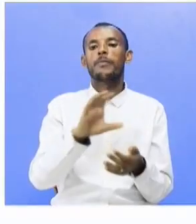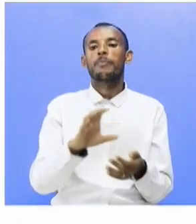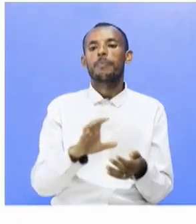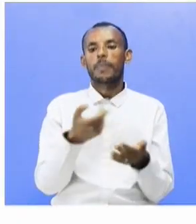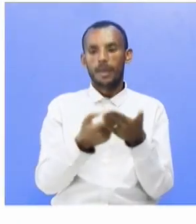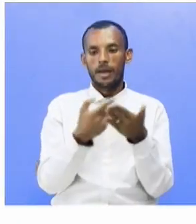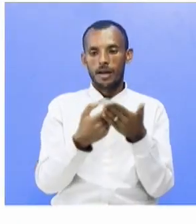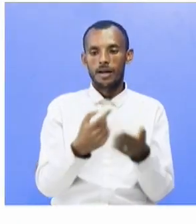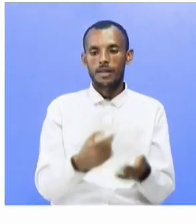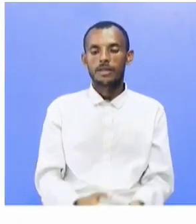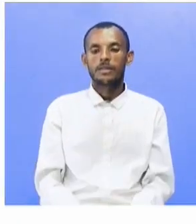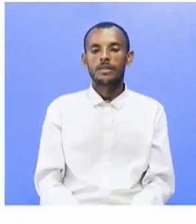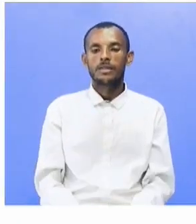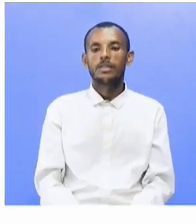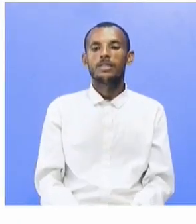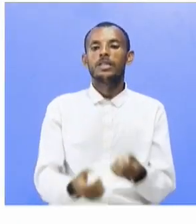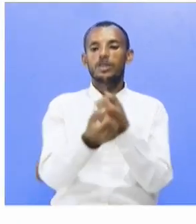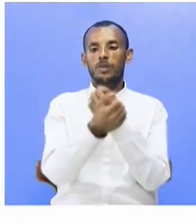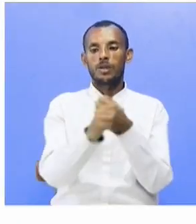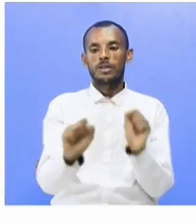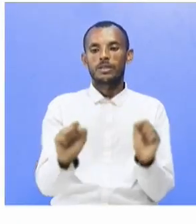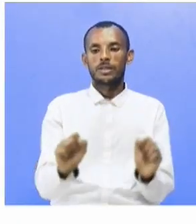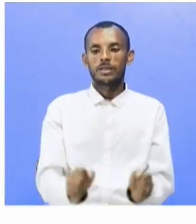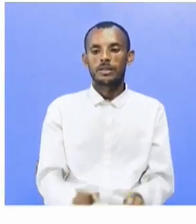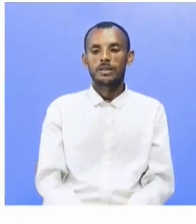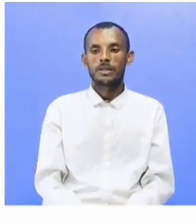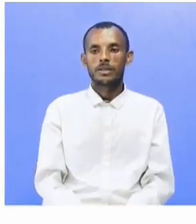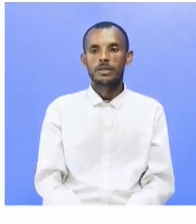here, solution,